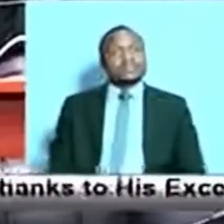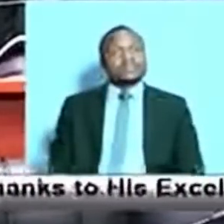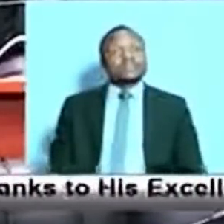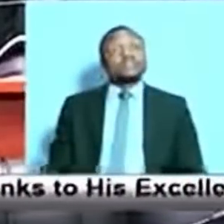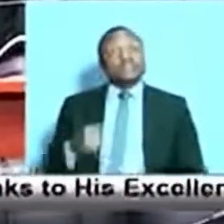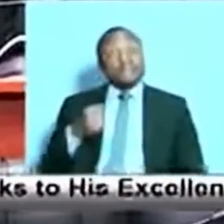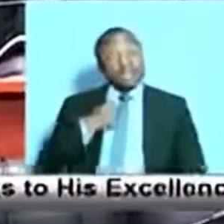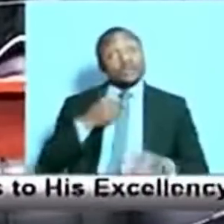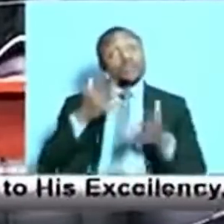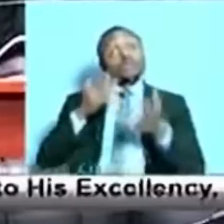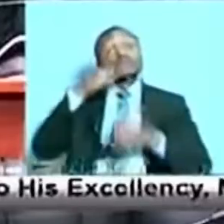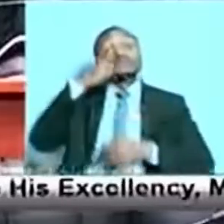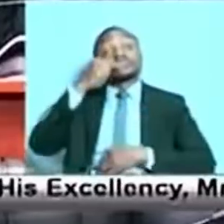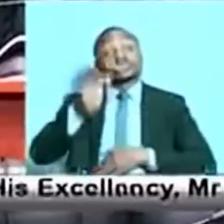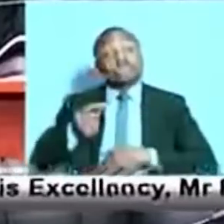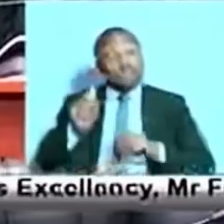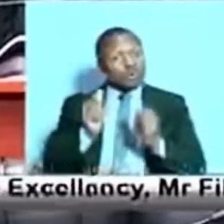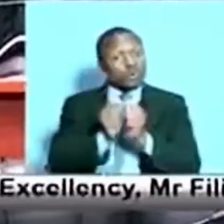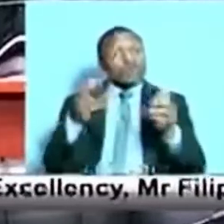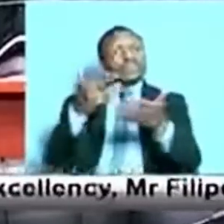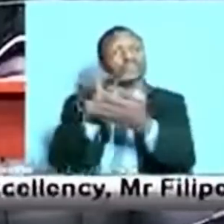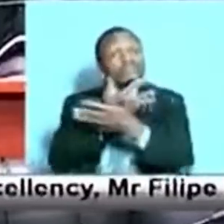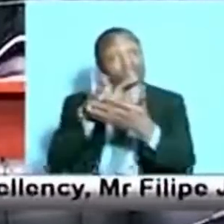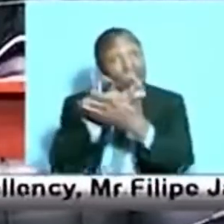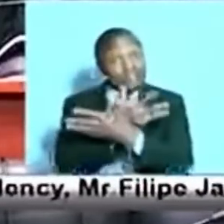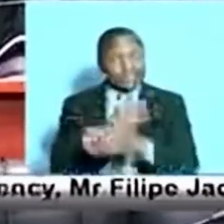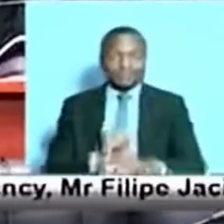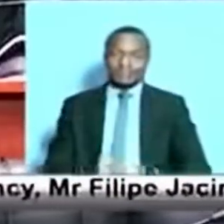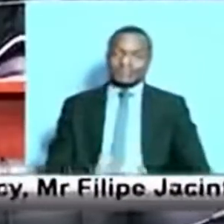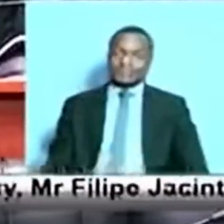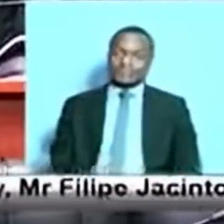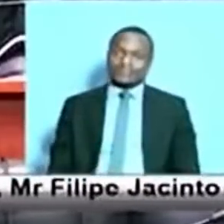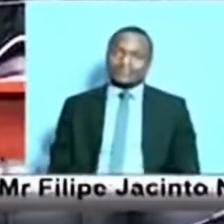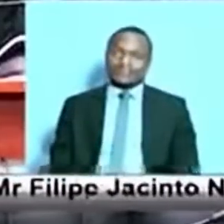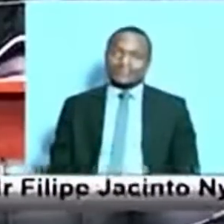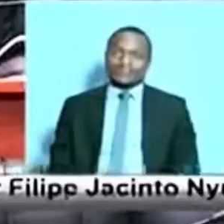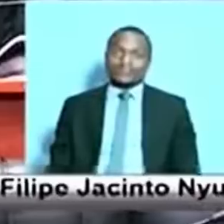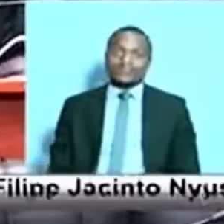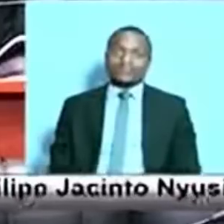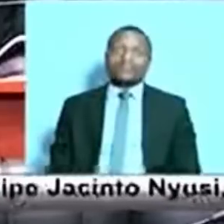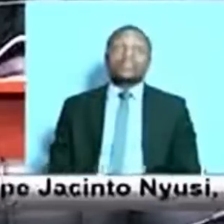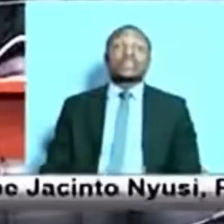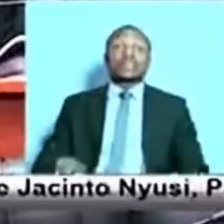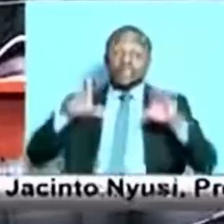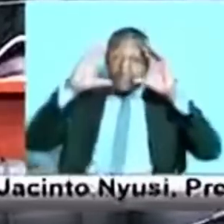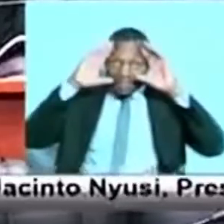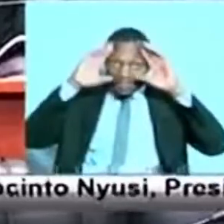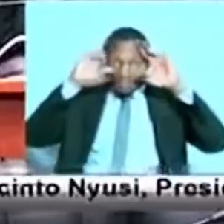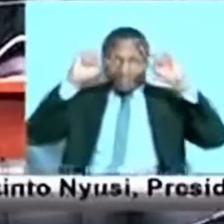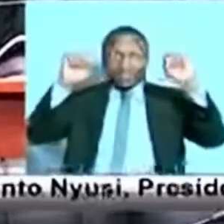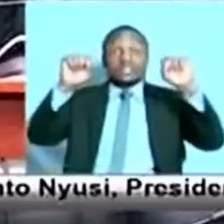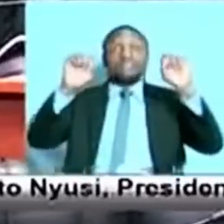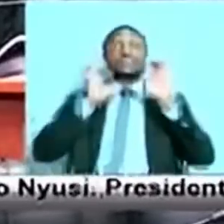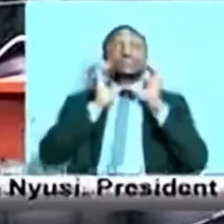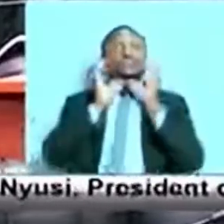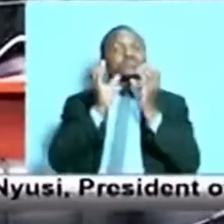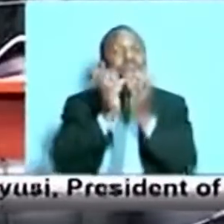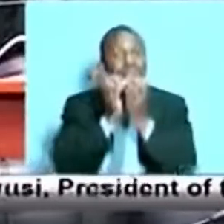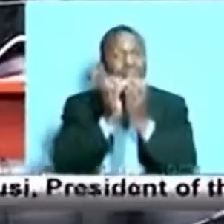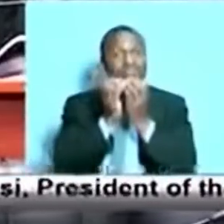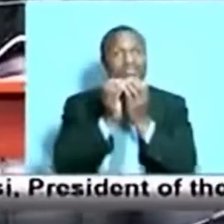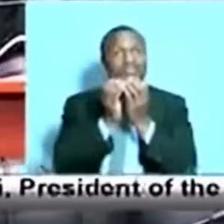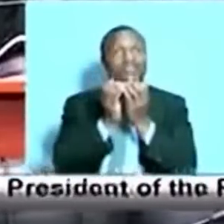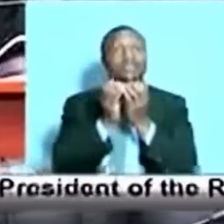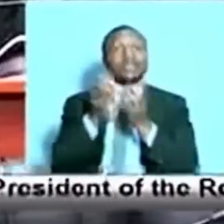I want to state, without fear of any contradiction, that the President of Mozambique